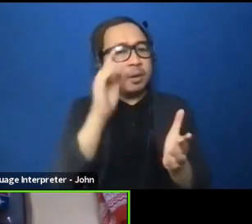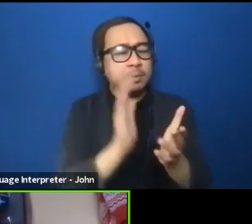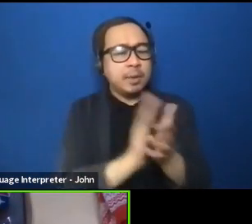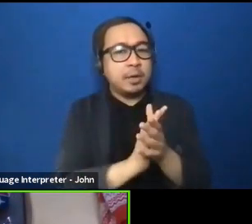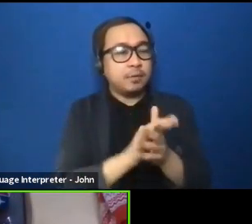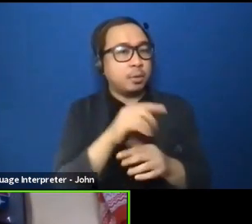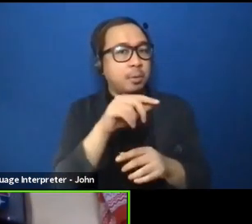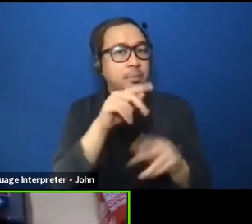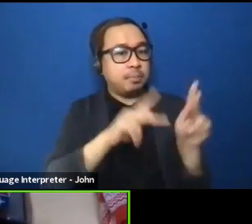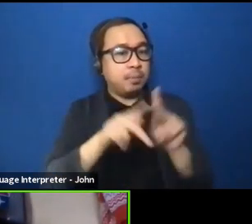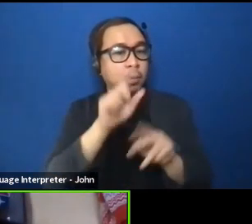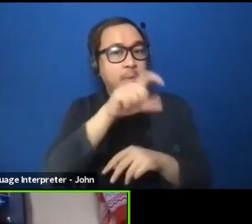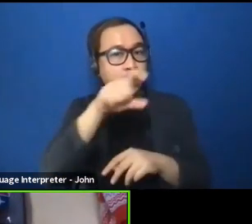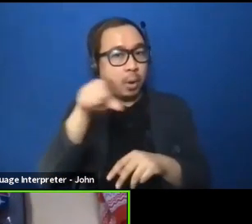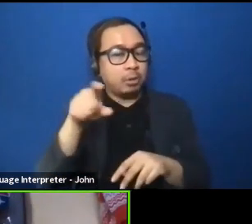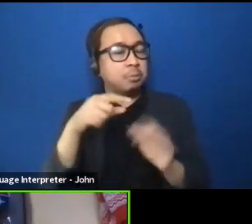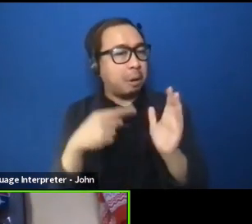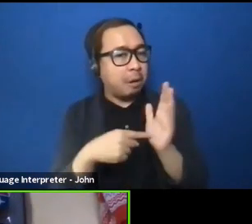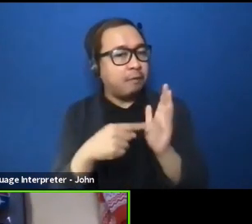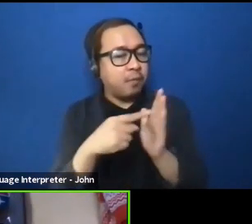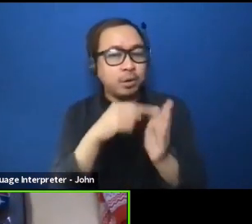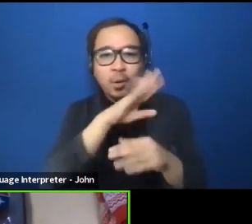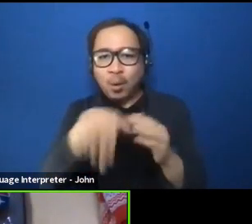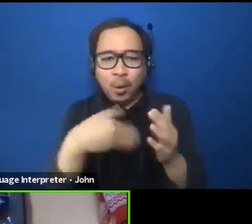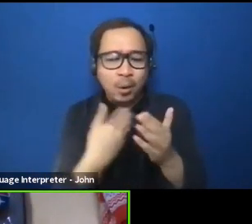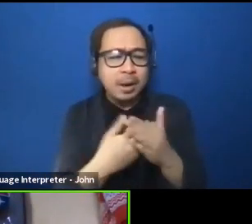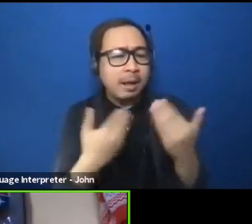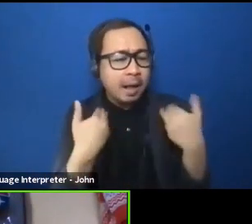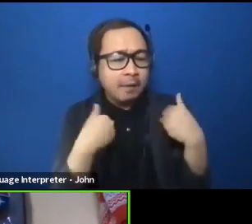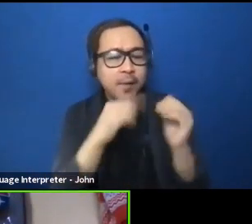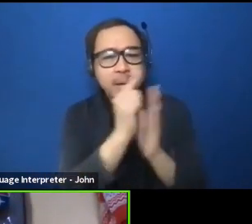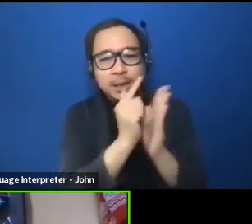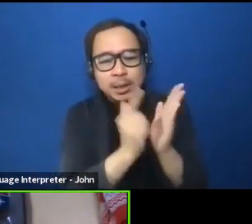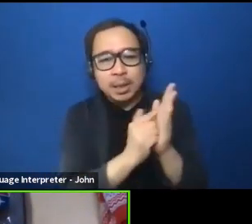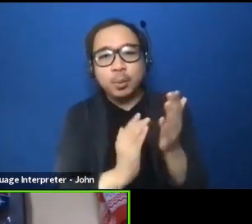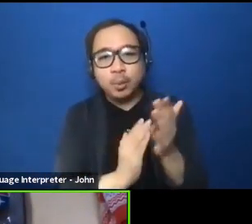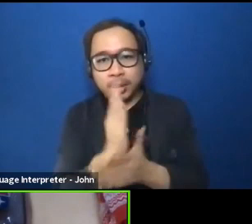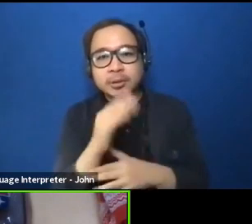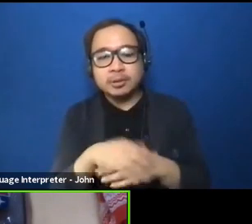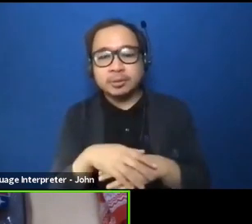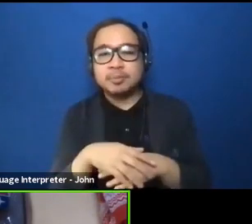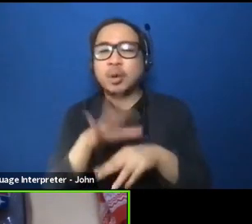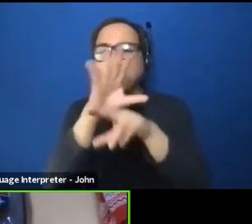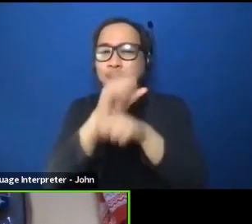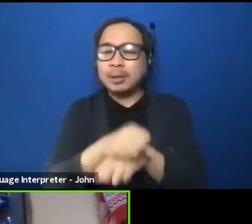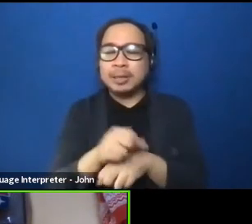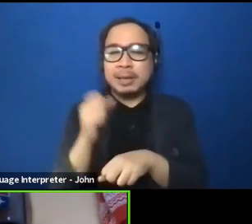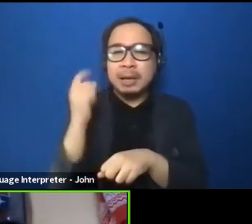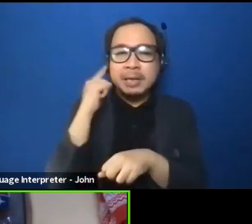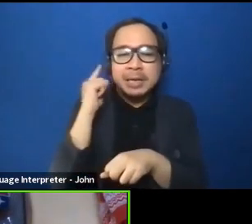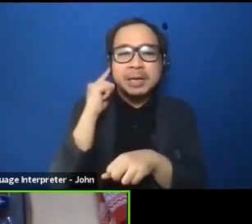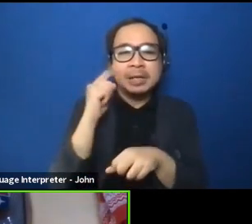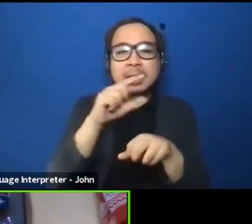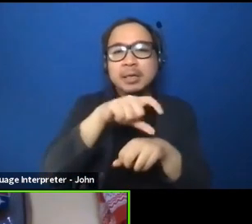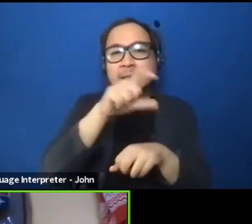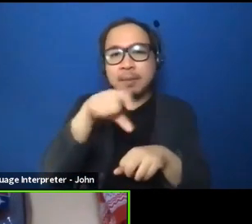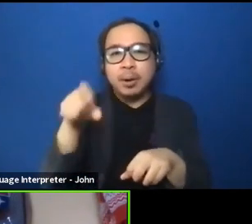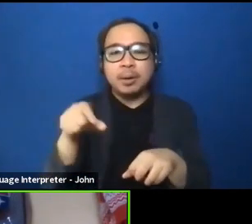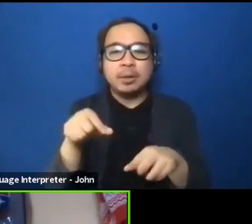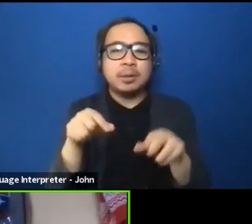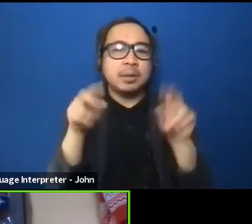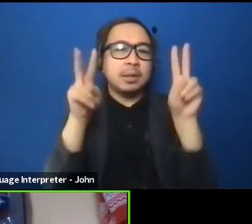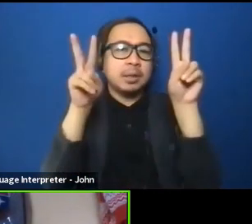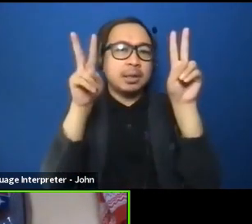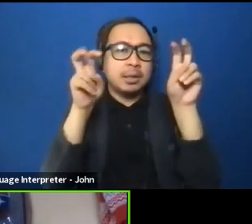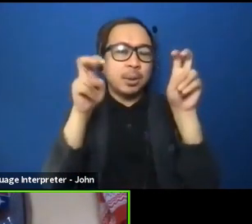have afforded all possible legal rights. It's common to hear that Nepal referred as a beacon of